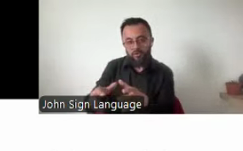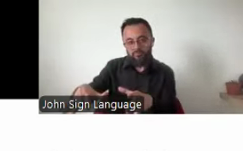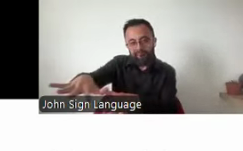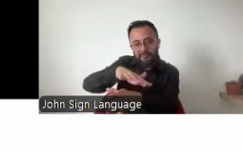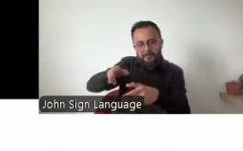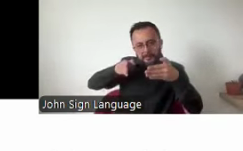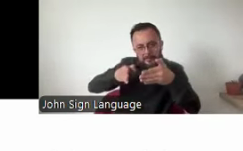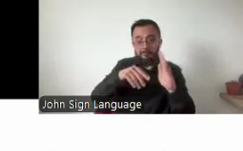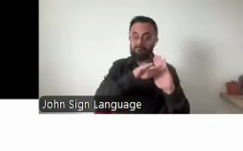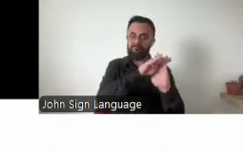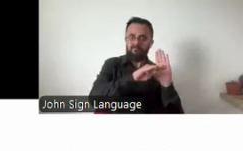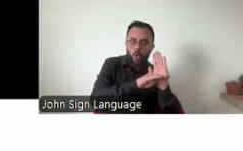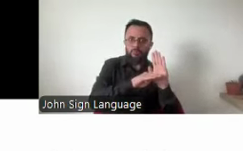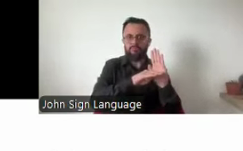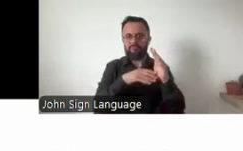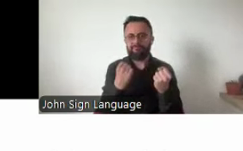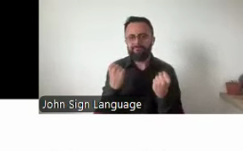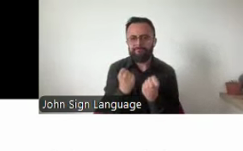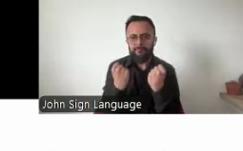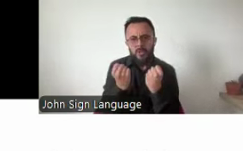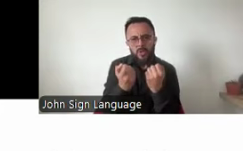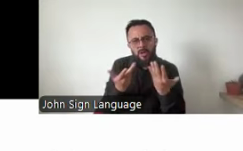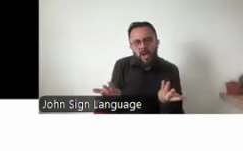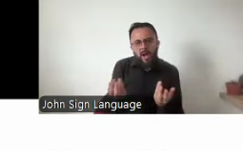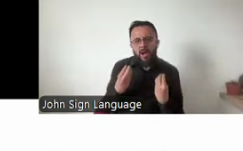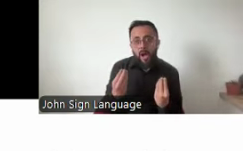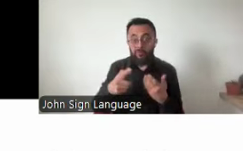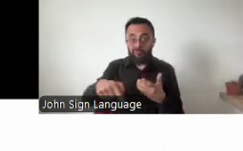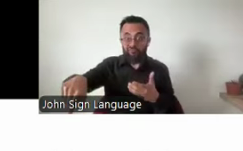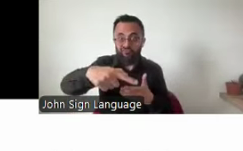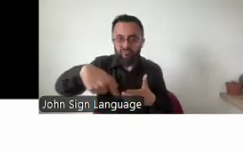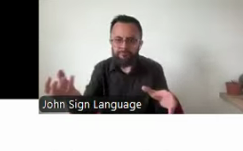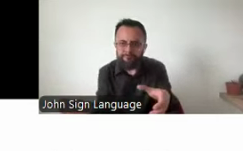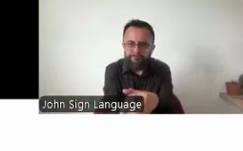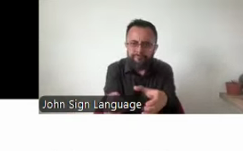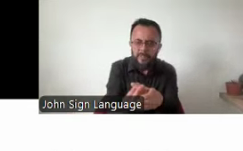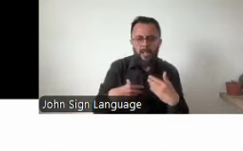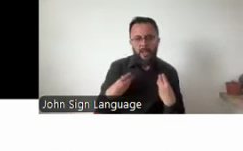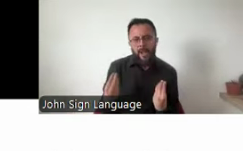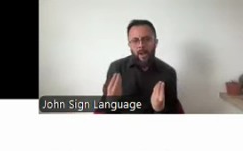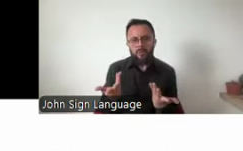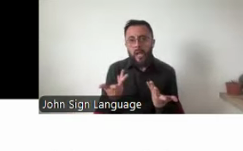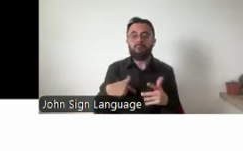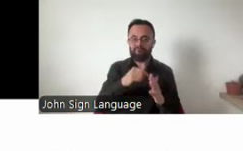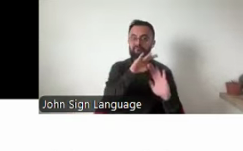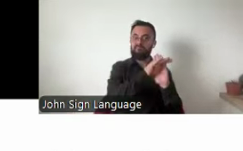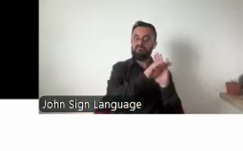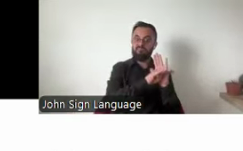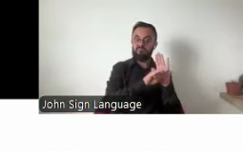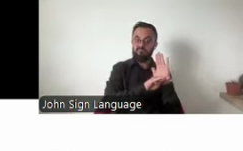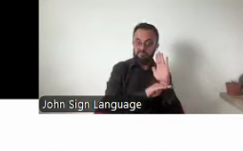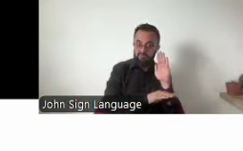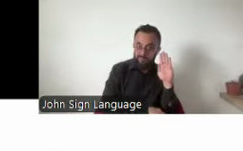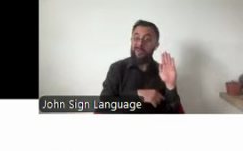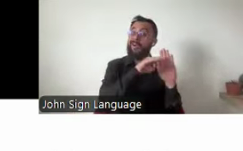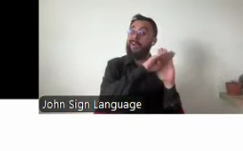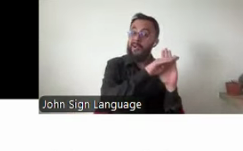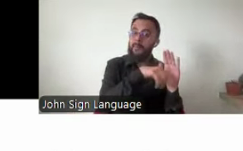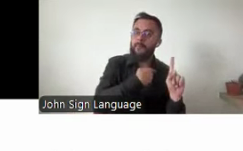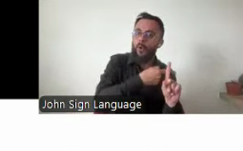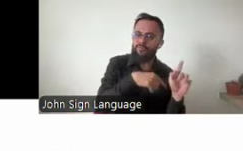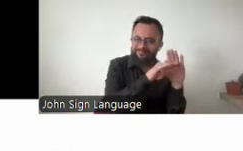included. Within the resolution were quite a few different requests that member states asked the DG,